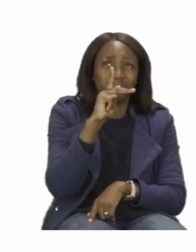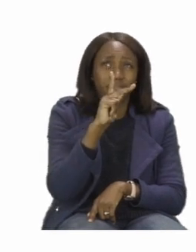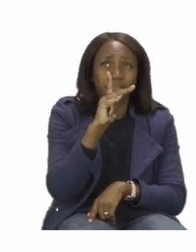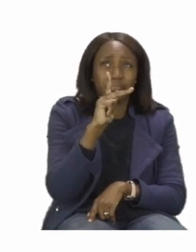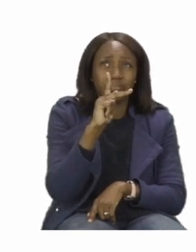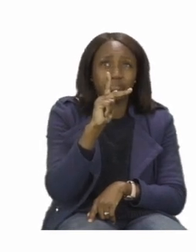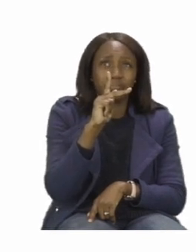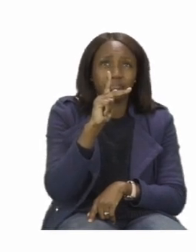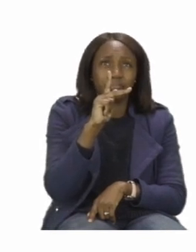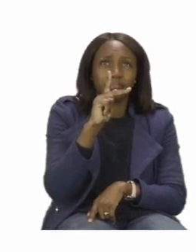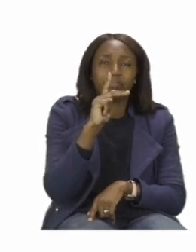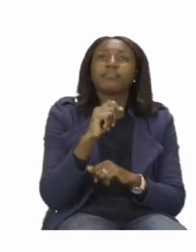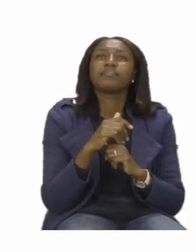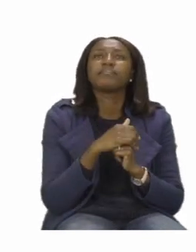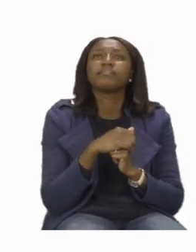K.